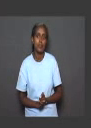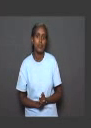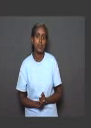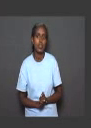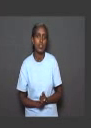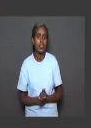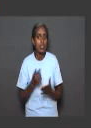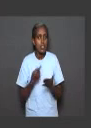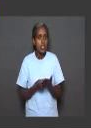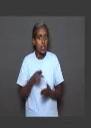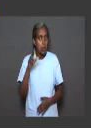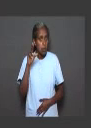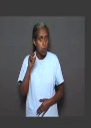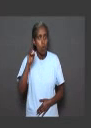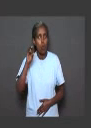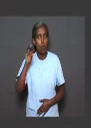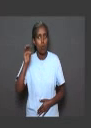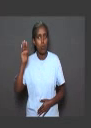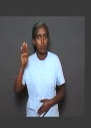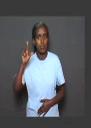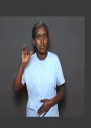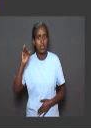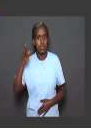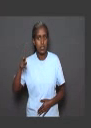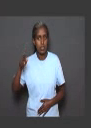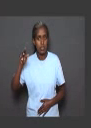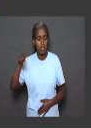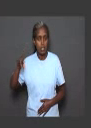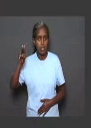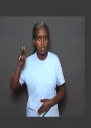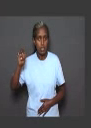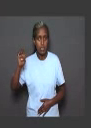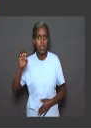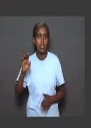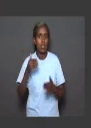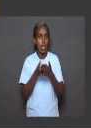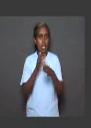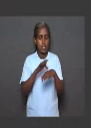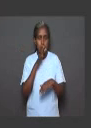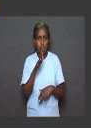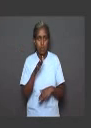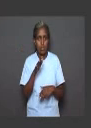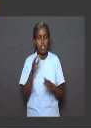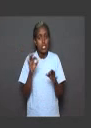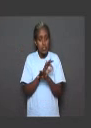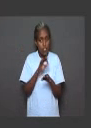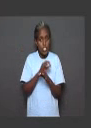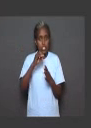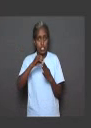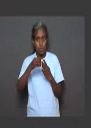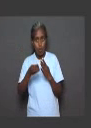There are no oblique asymptotes. The function is odd since